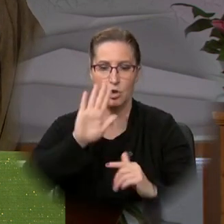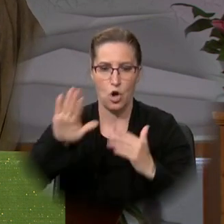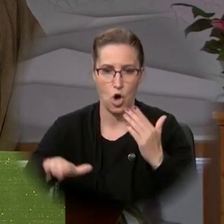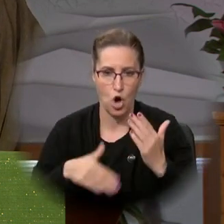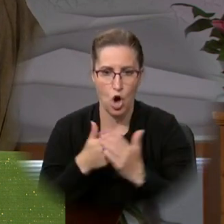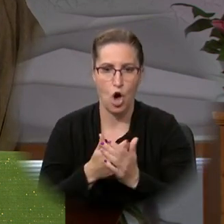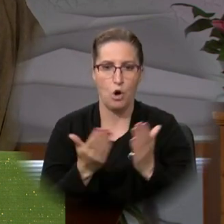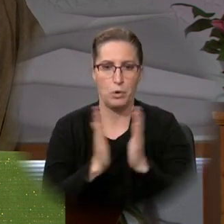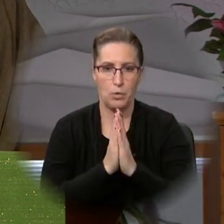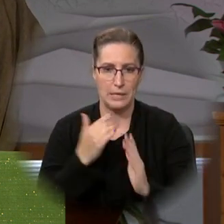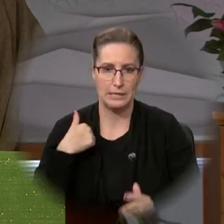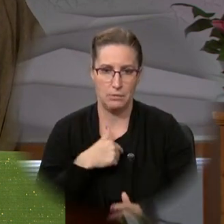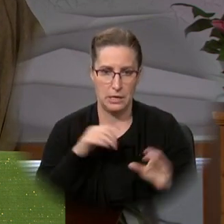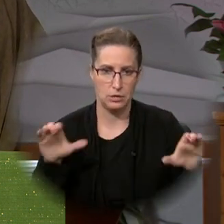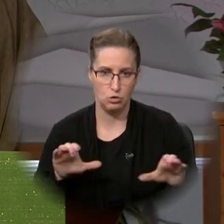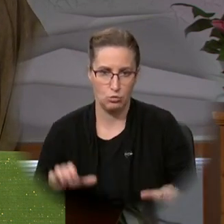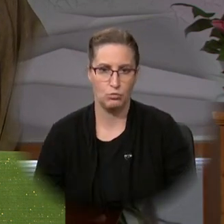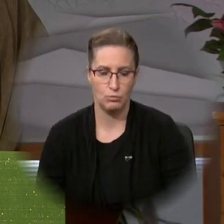request that we make.